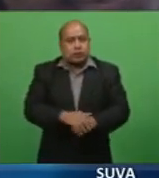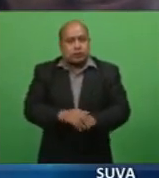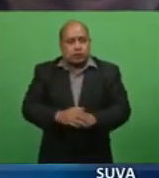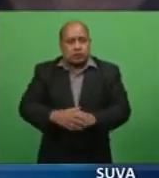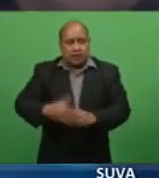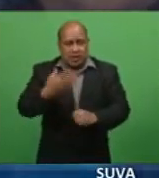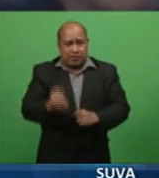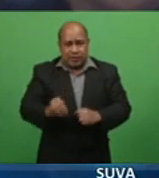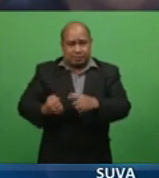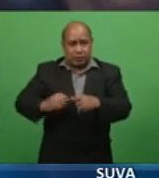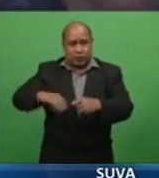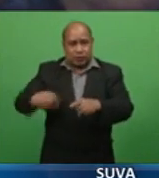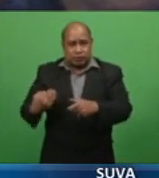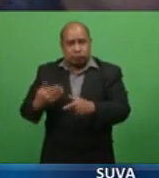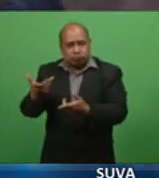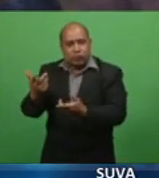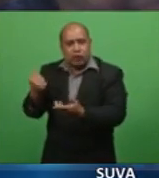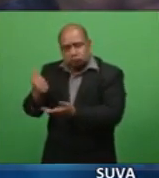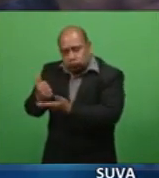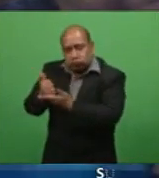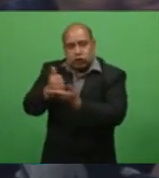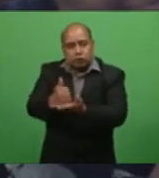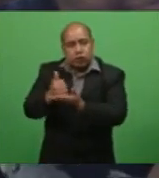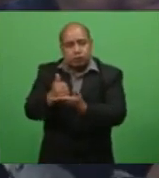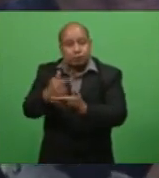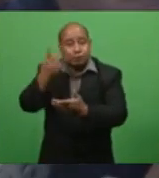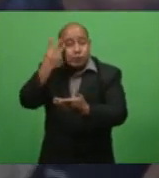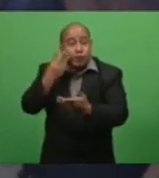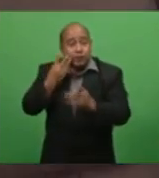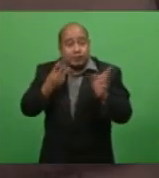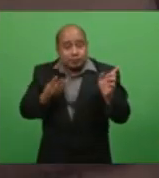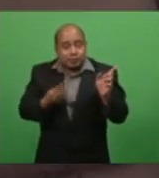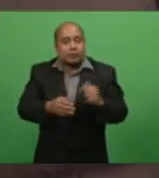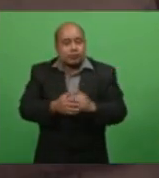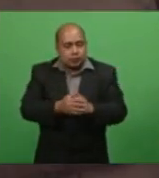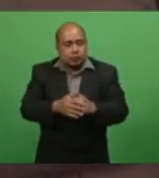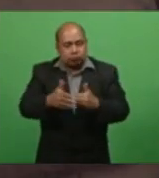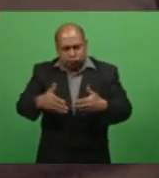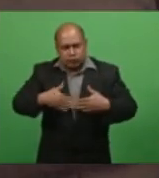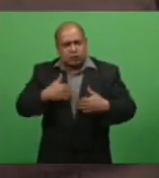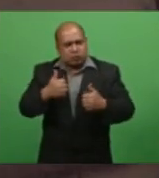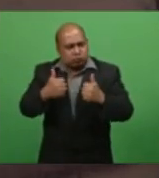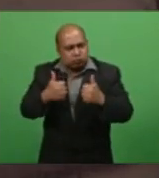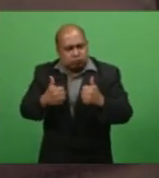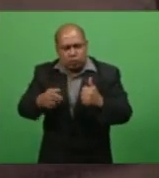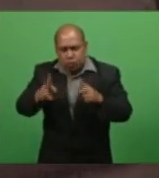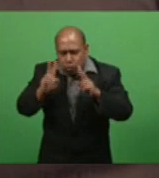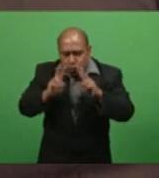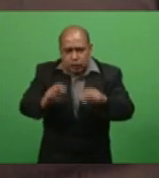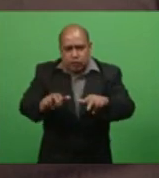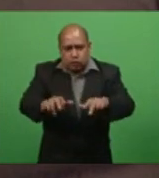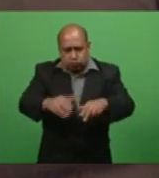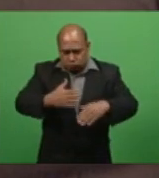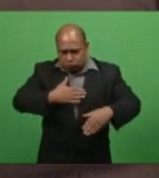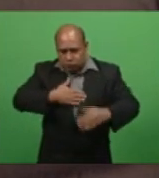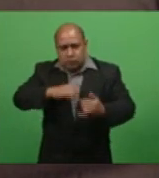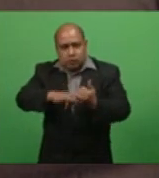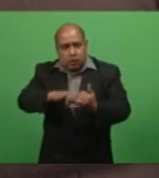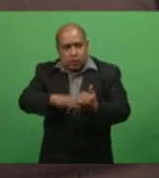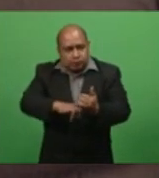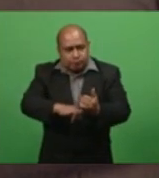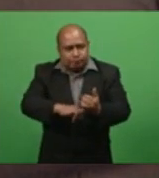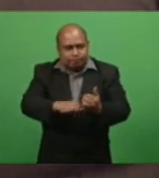helped Senikavika Chuta become a good mother to her 2-year-old. Some I've noticed with some other okay